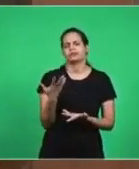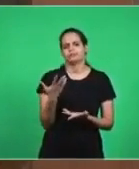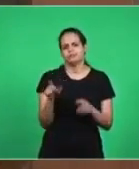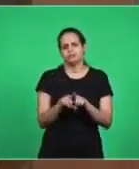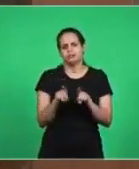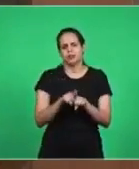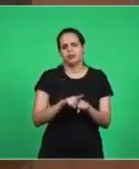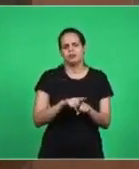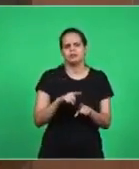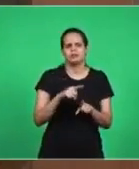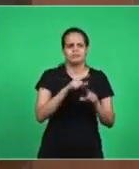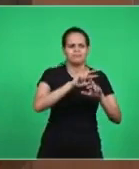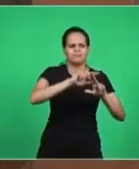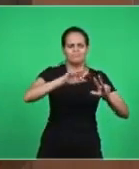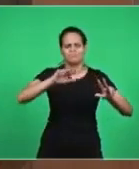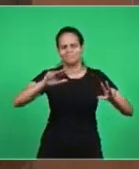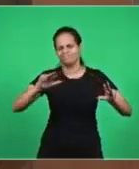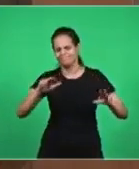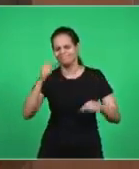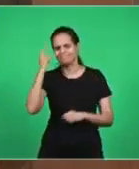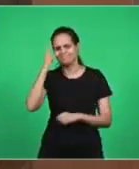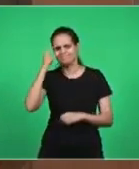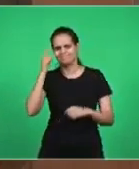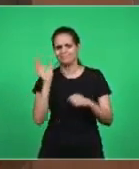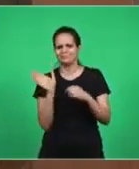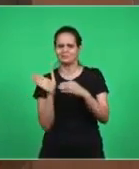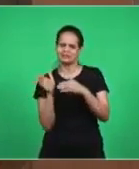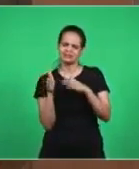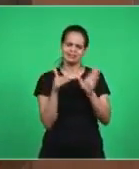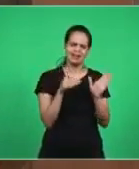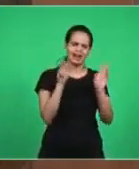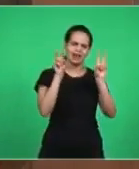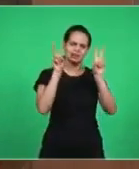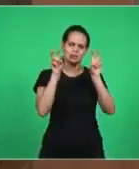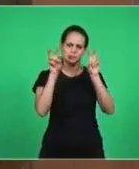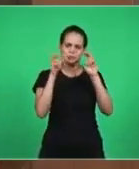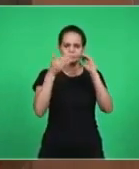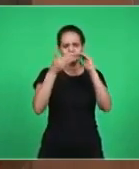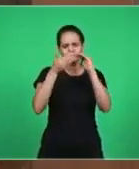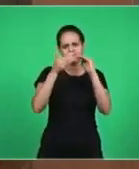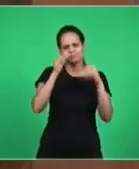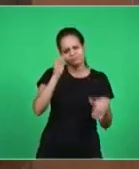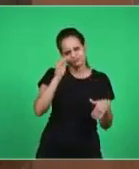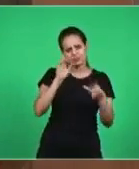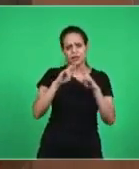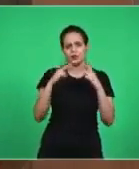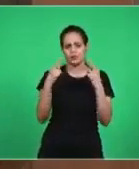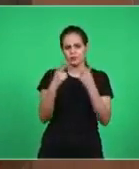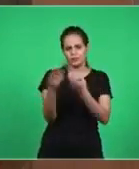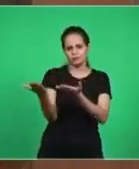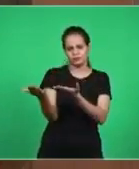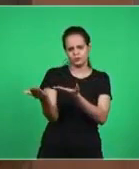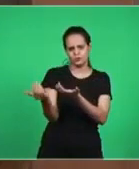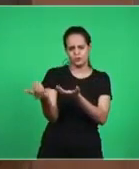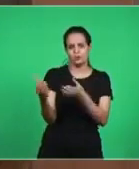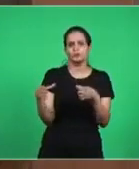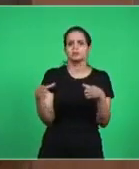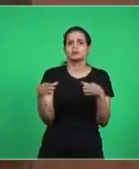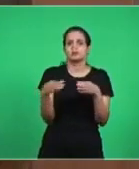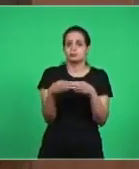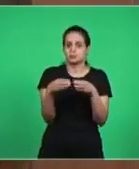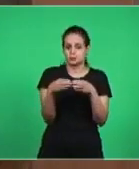that. We have regions here in Minas Gerais, there are brethren that went straight from the top, and they were gathering a group of youth.